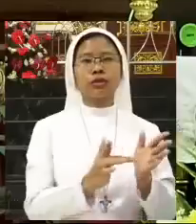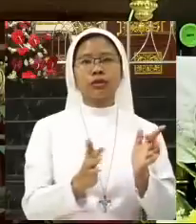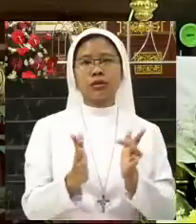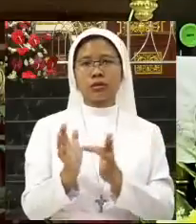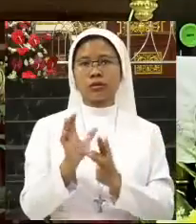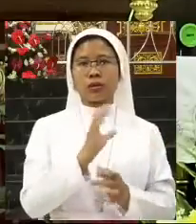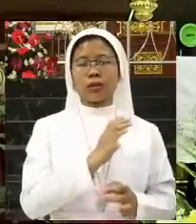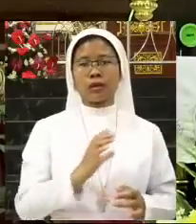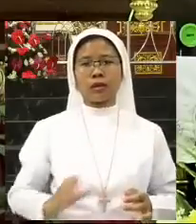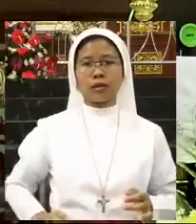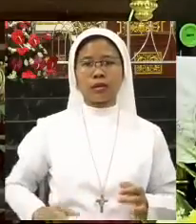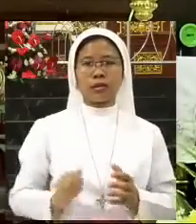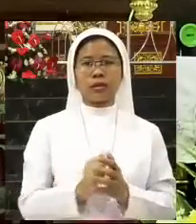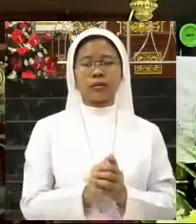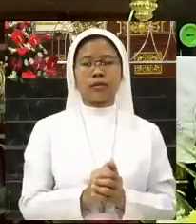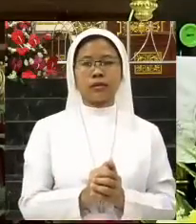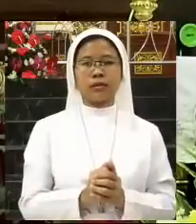Christ.